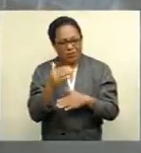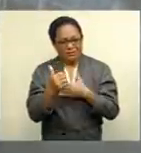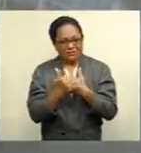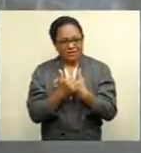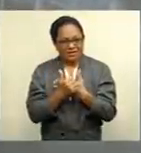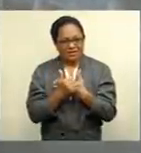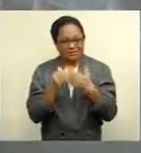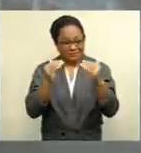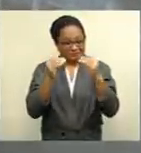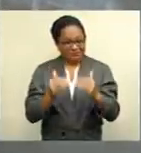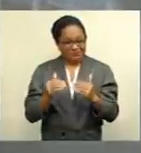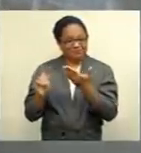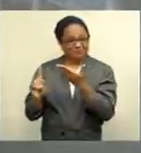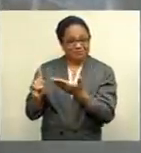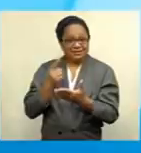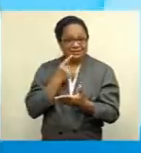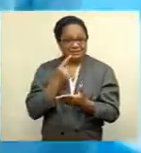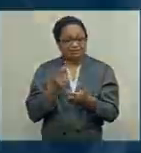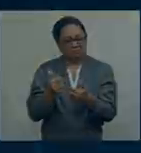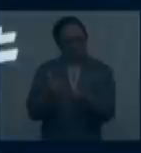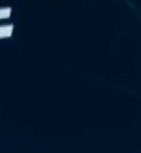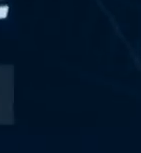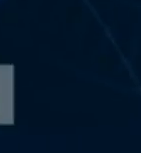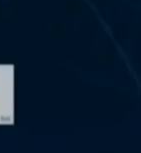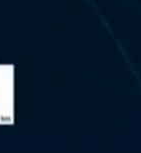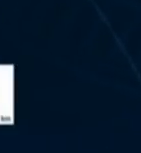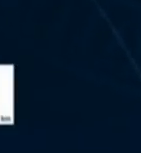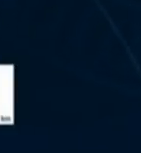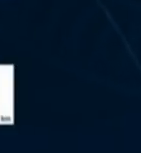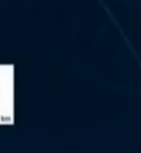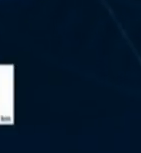their good job.